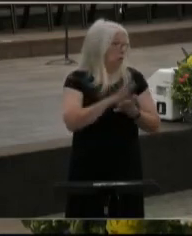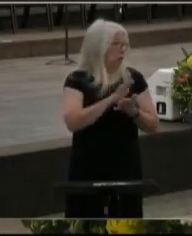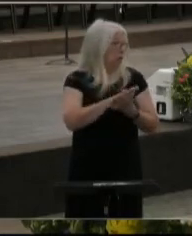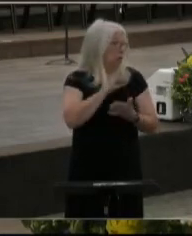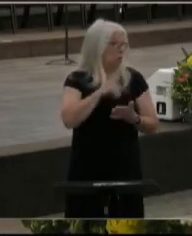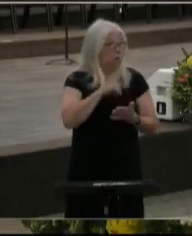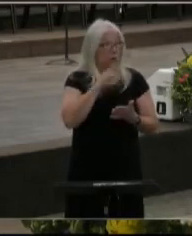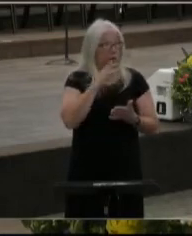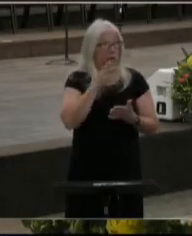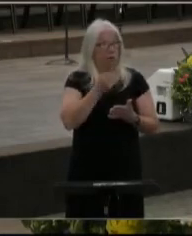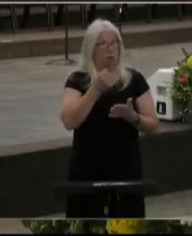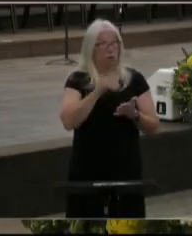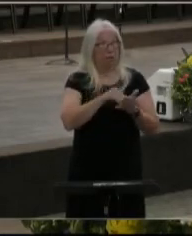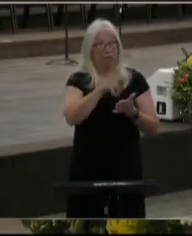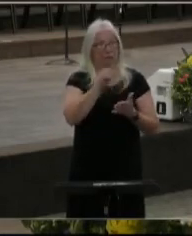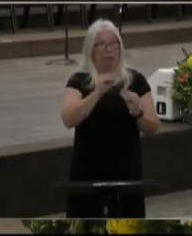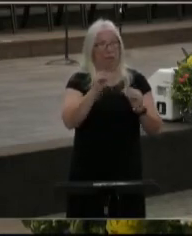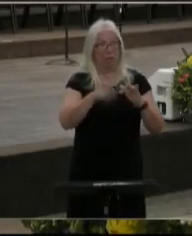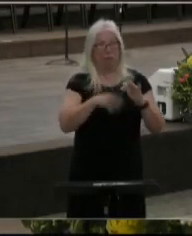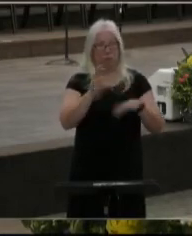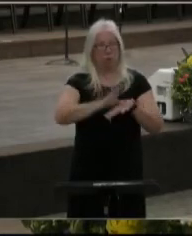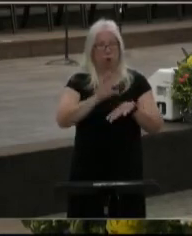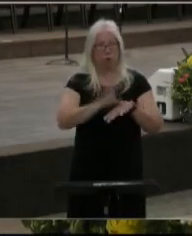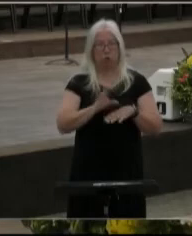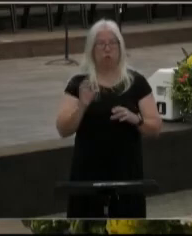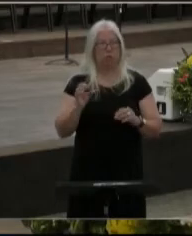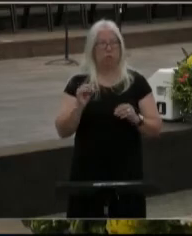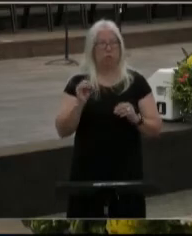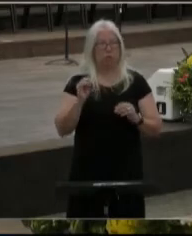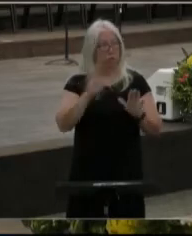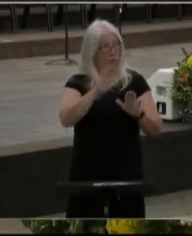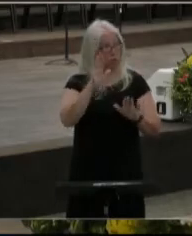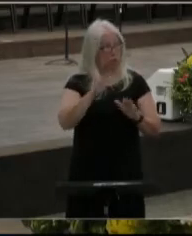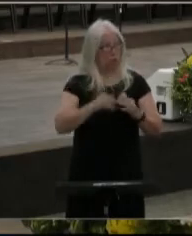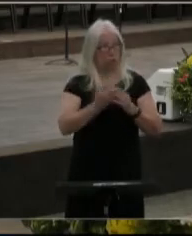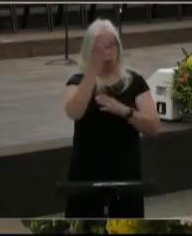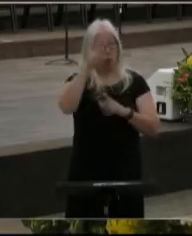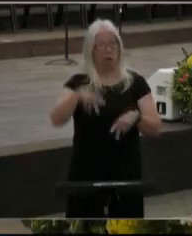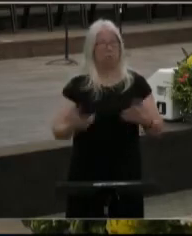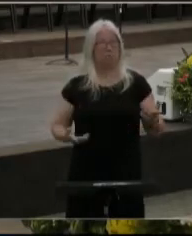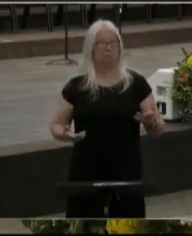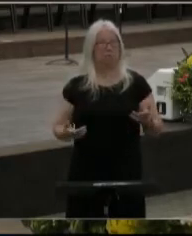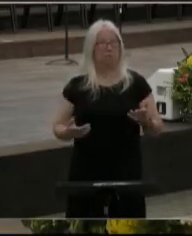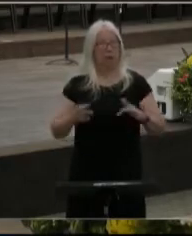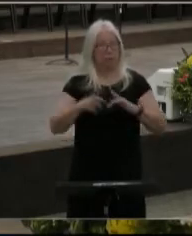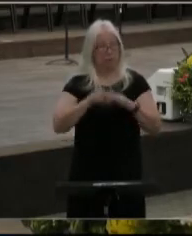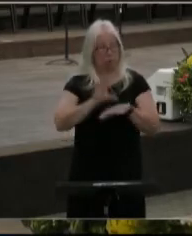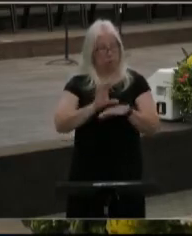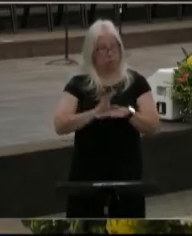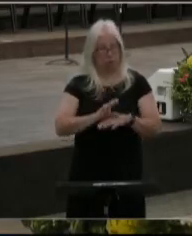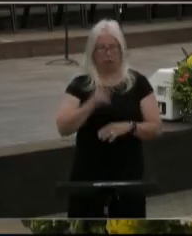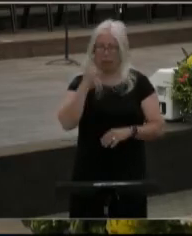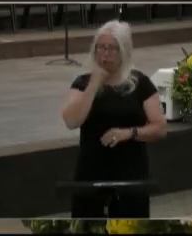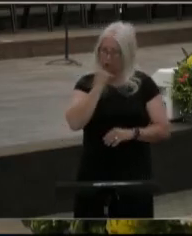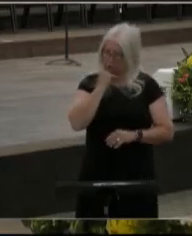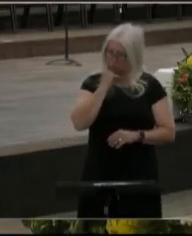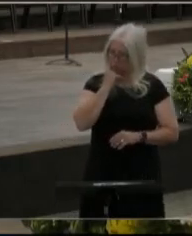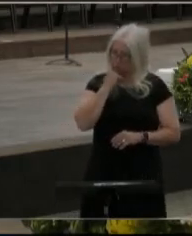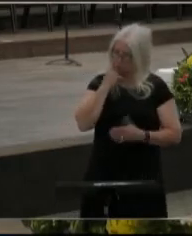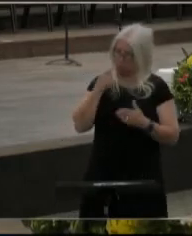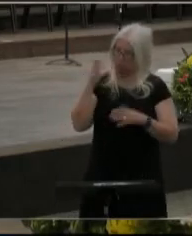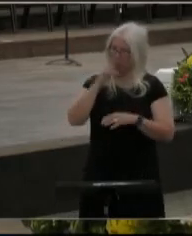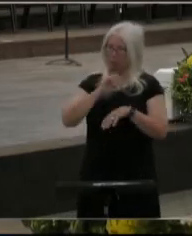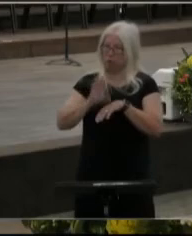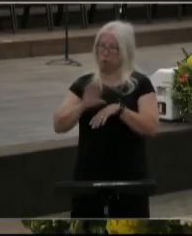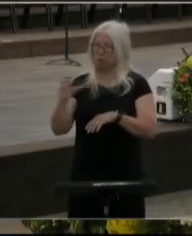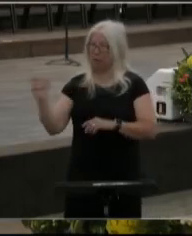Lord. I've never held it against anybody that they would miss church. That's you're grown-ups, amen. And I thought, yeah, they may miss church. And then